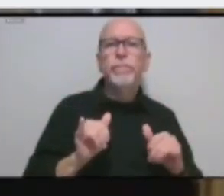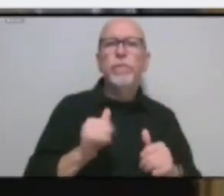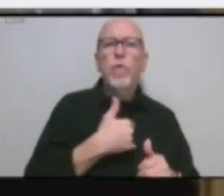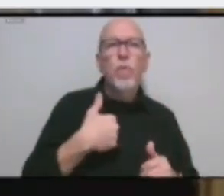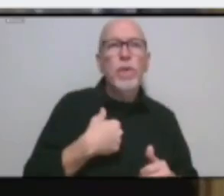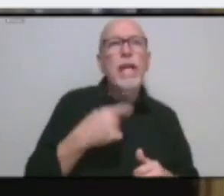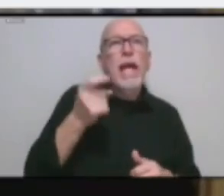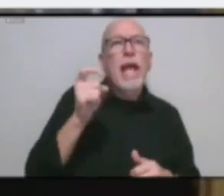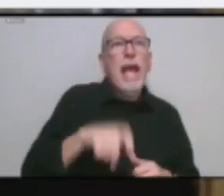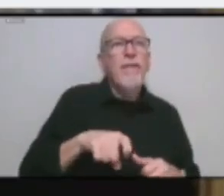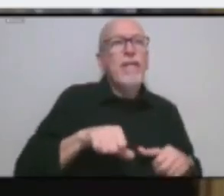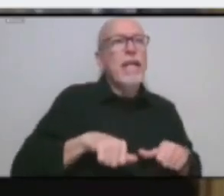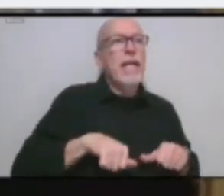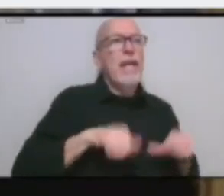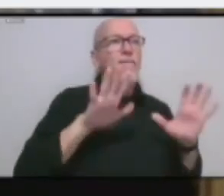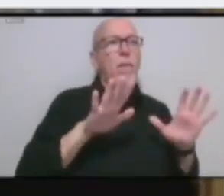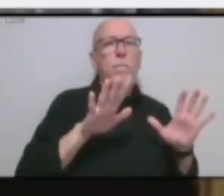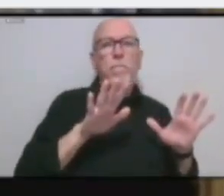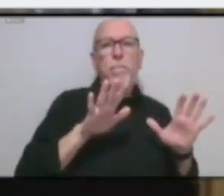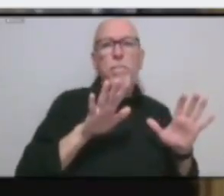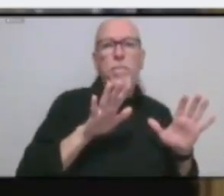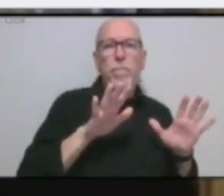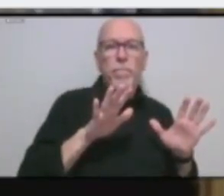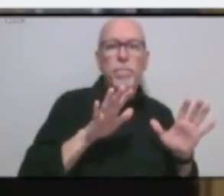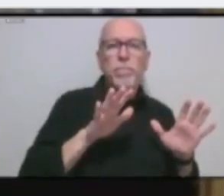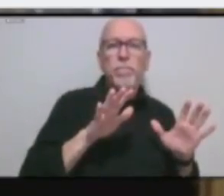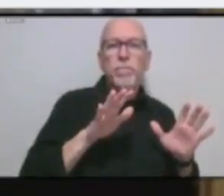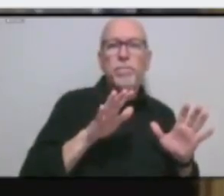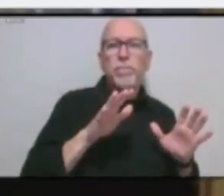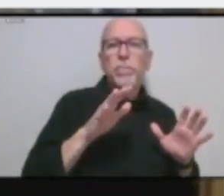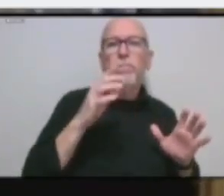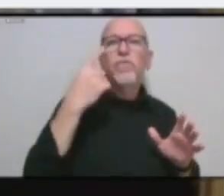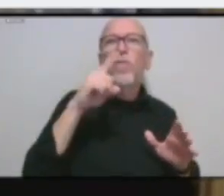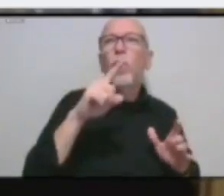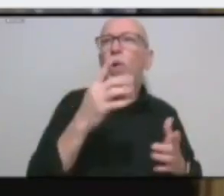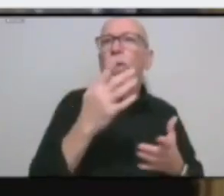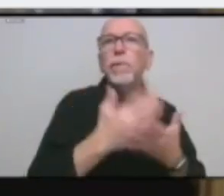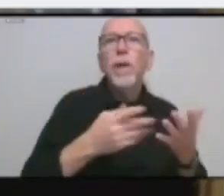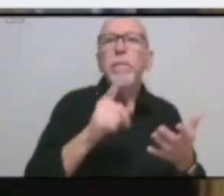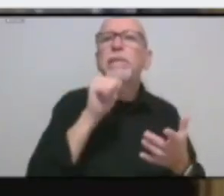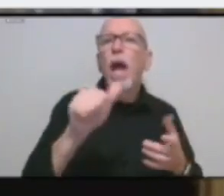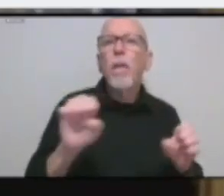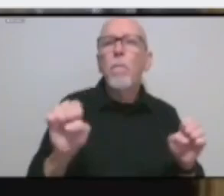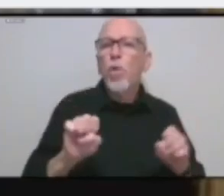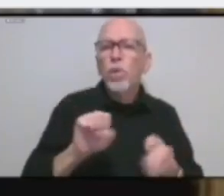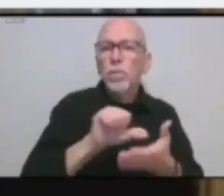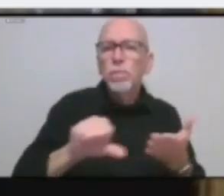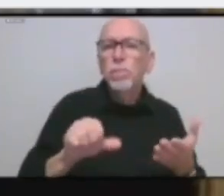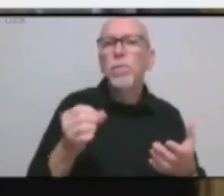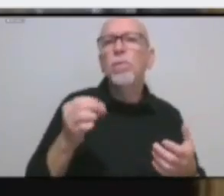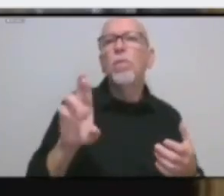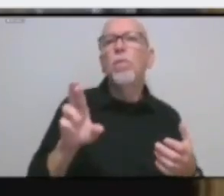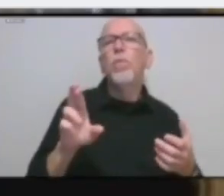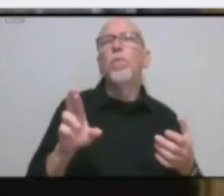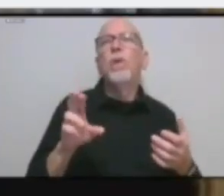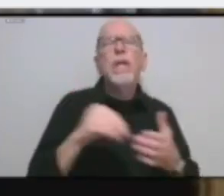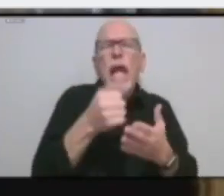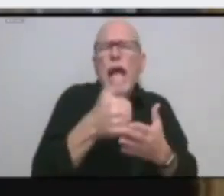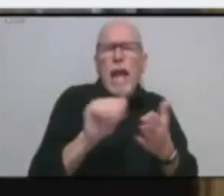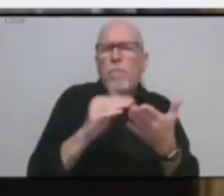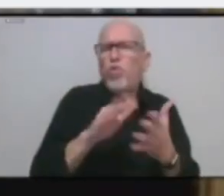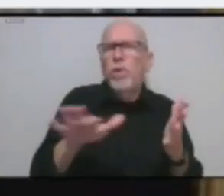to give up in terms of potentially elective procedures or in a community, because